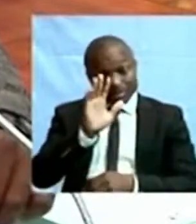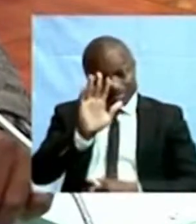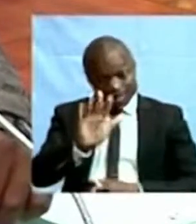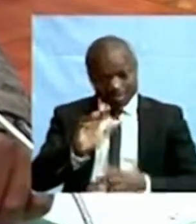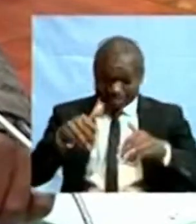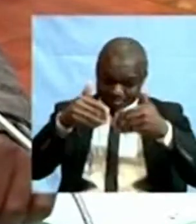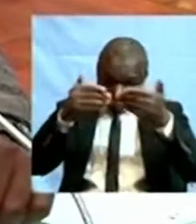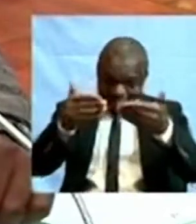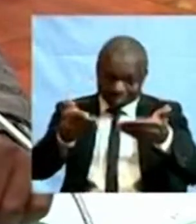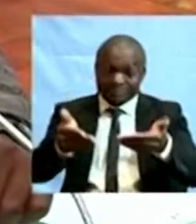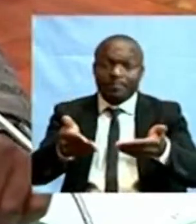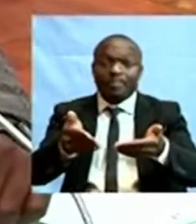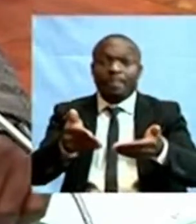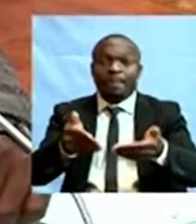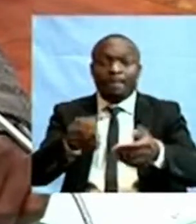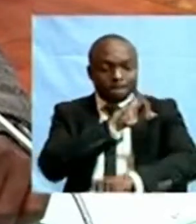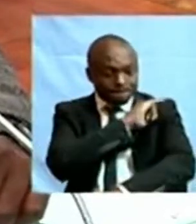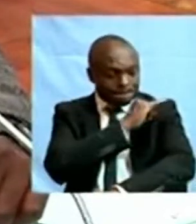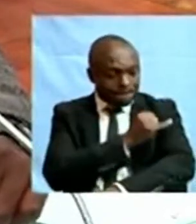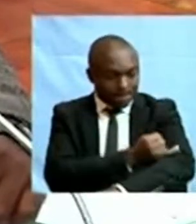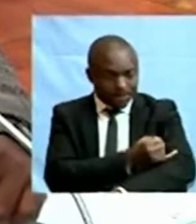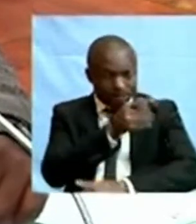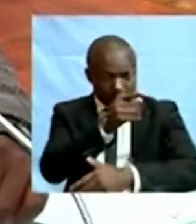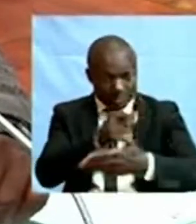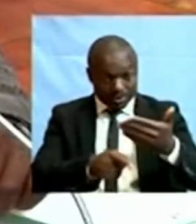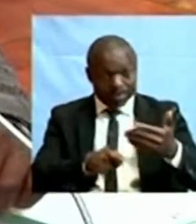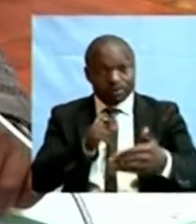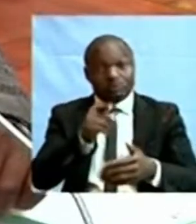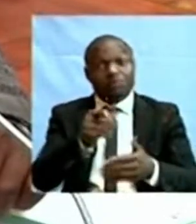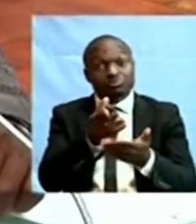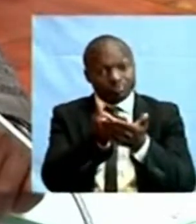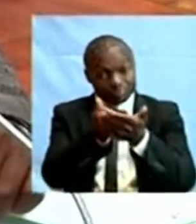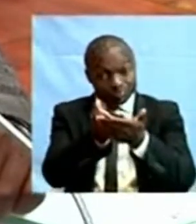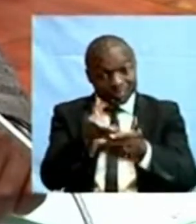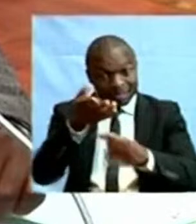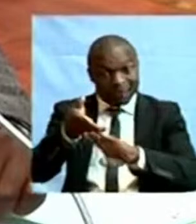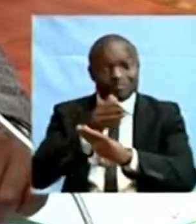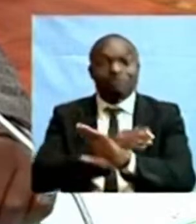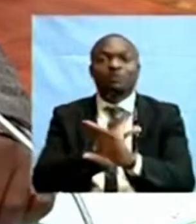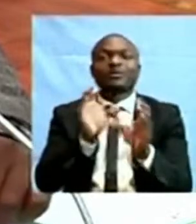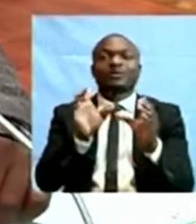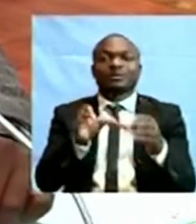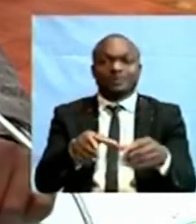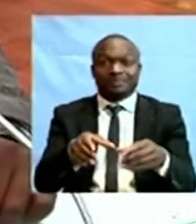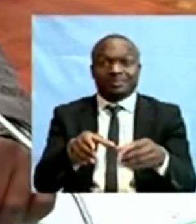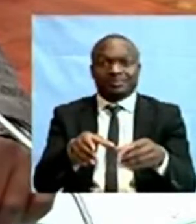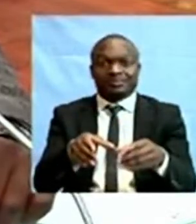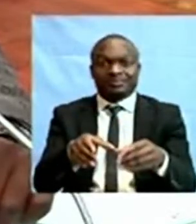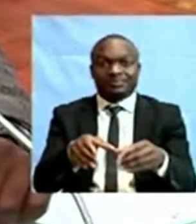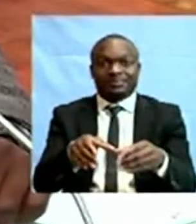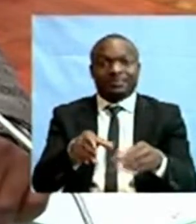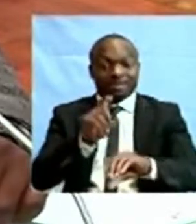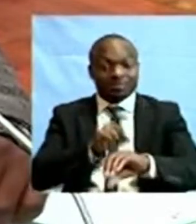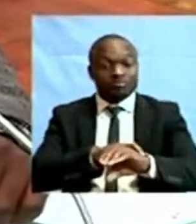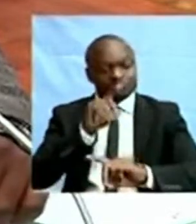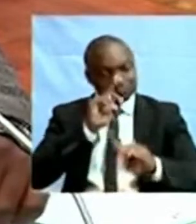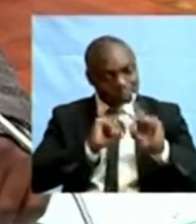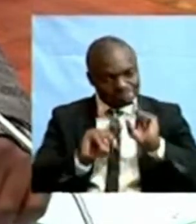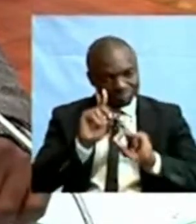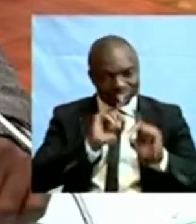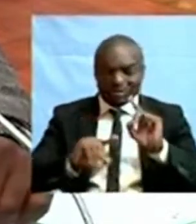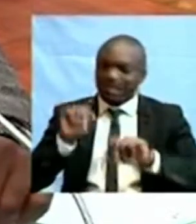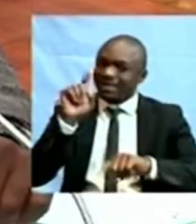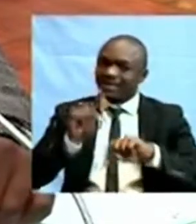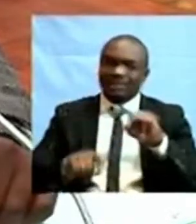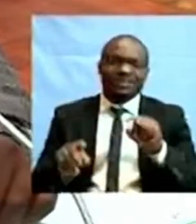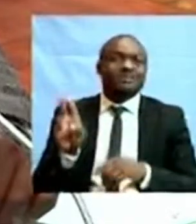therefore conferred upon with immunity that whatever you are going to submit before this committee or said during our interaction cannot be